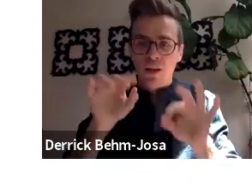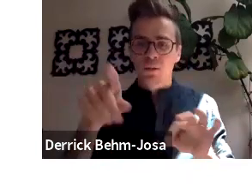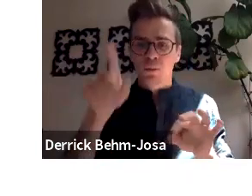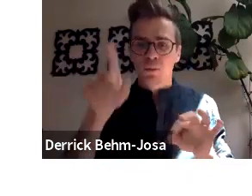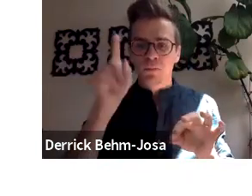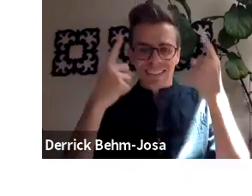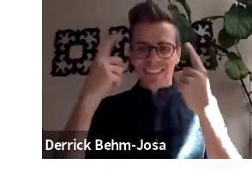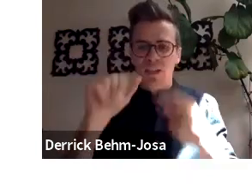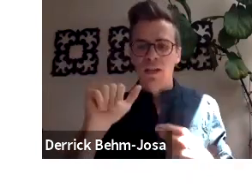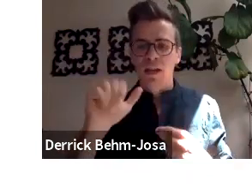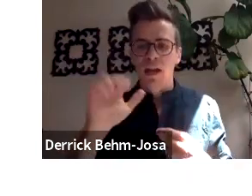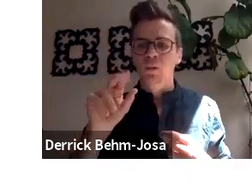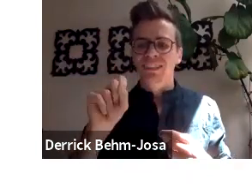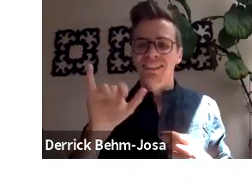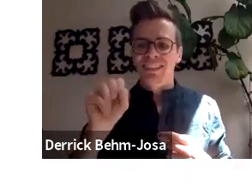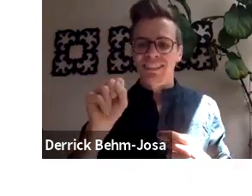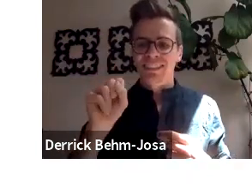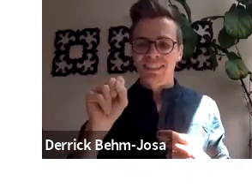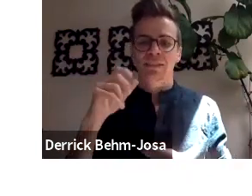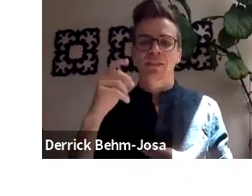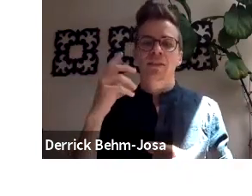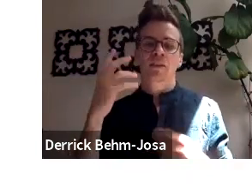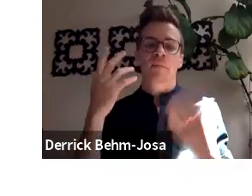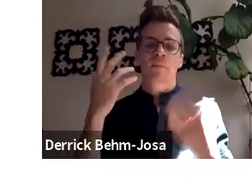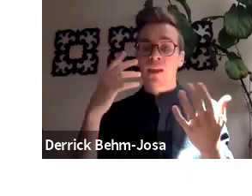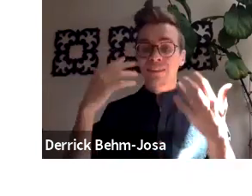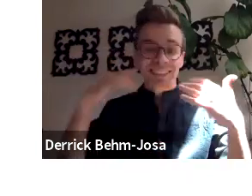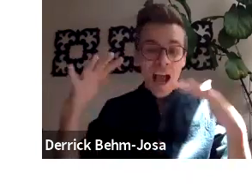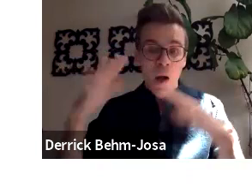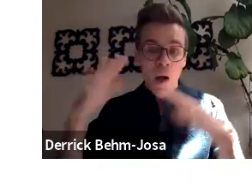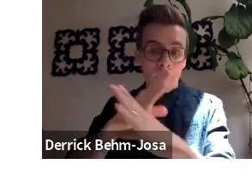design, acoustics is vitally important.